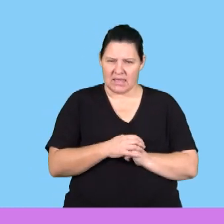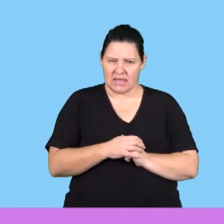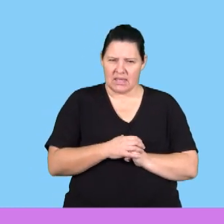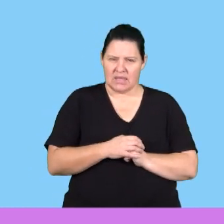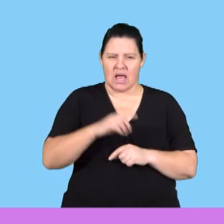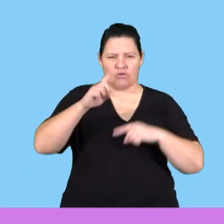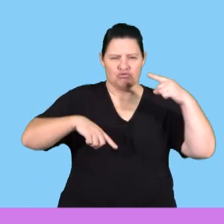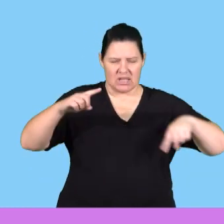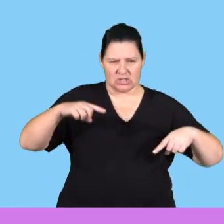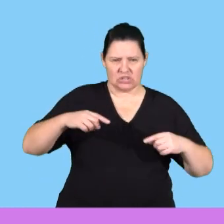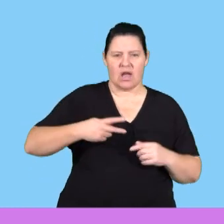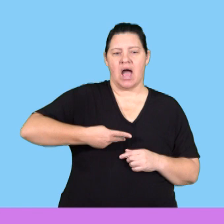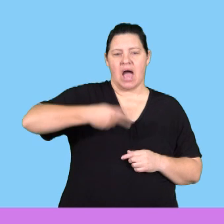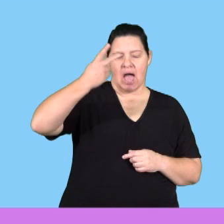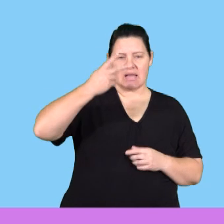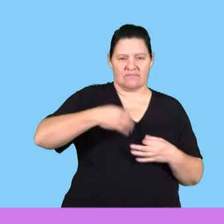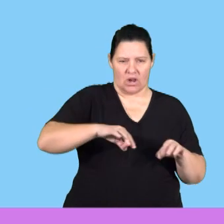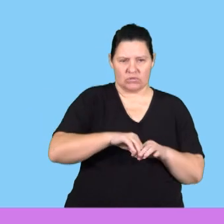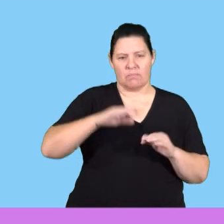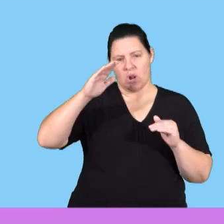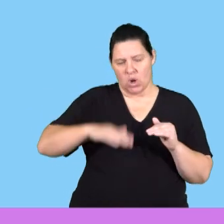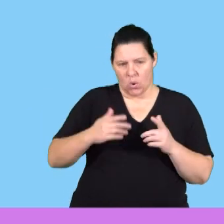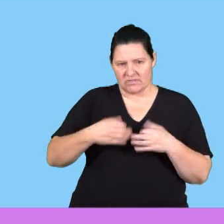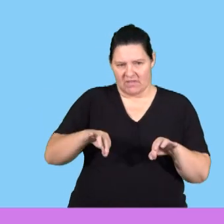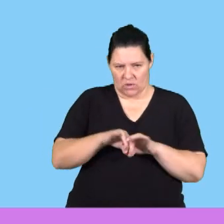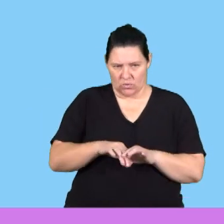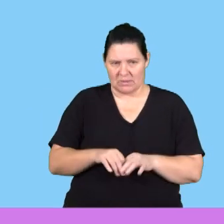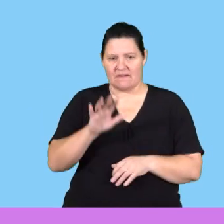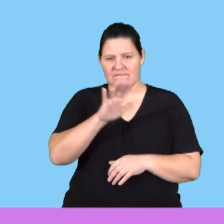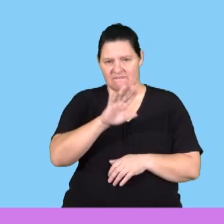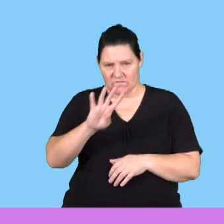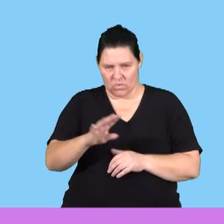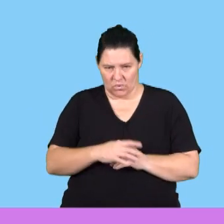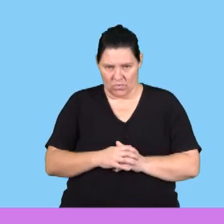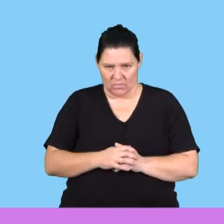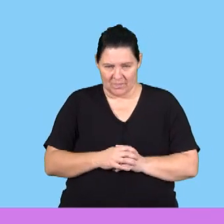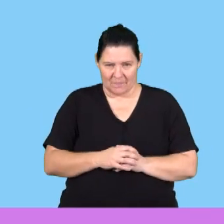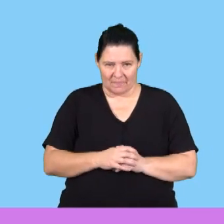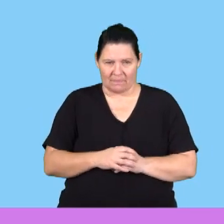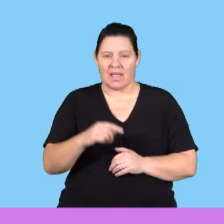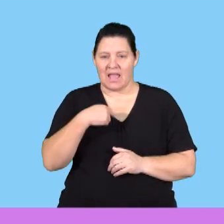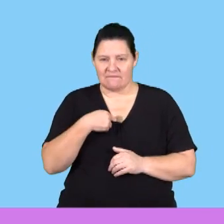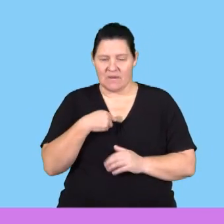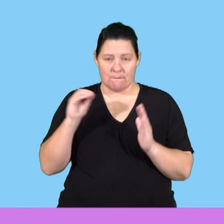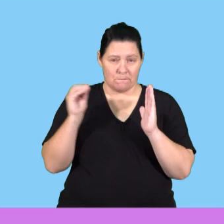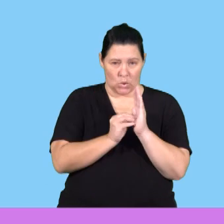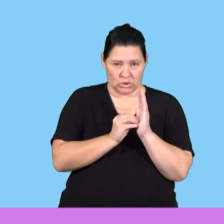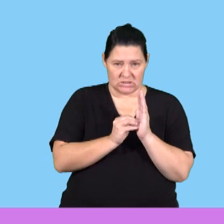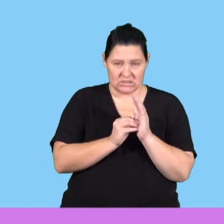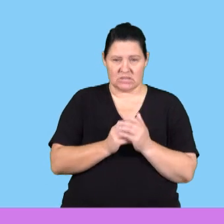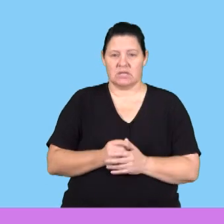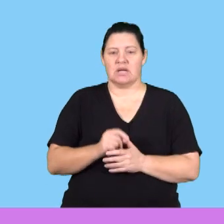said range equals highest value minus the lowest value, which is 54. Right? Now,